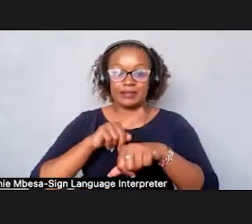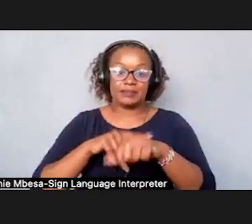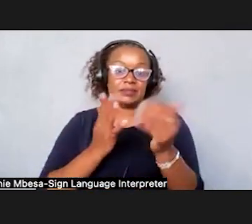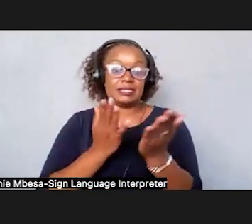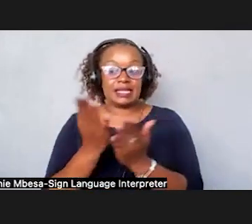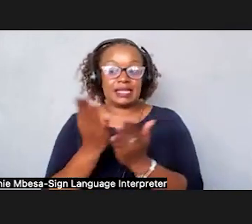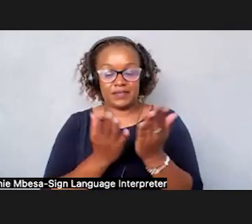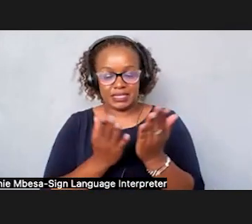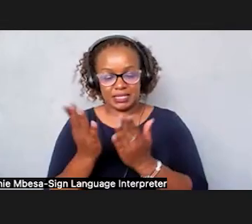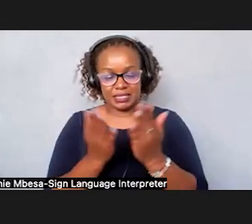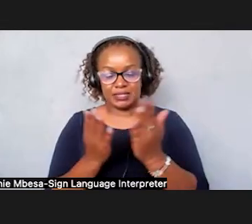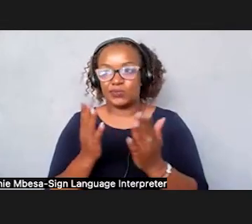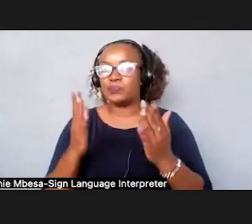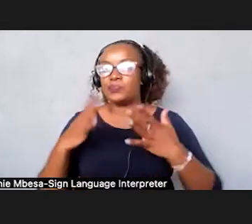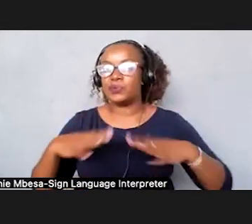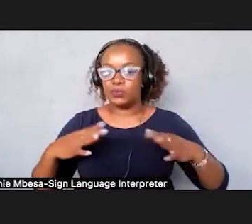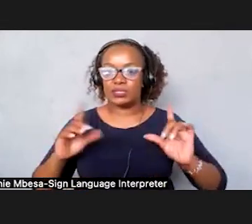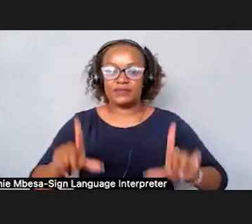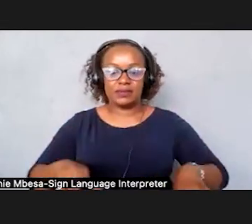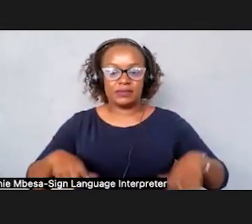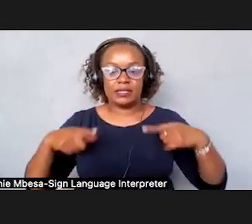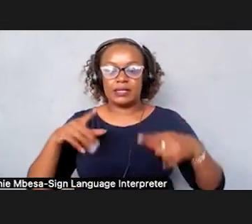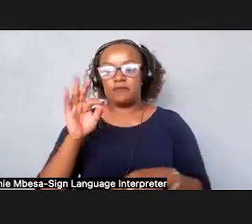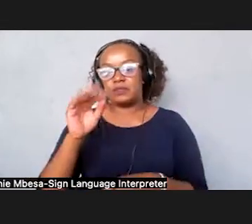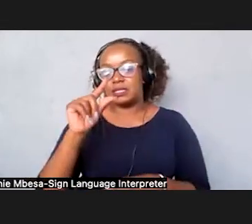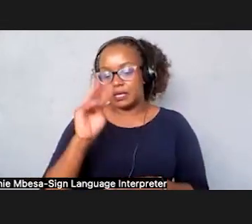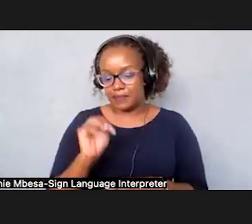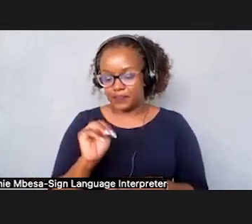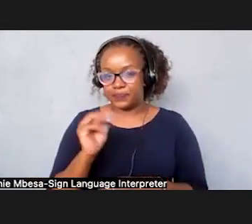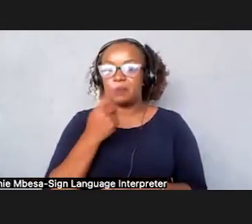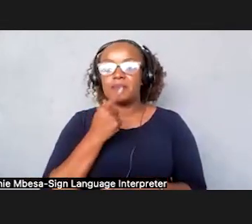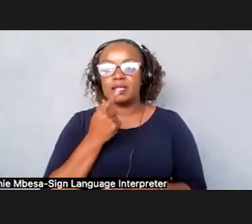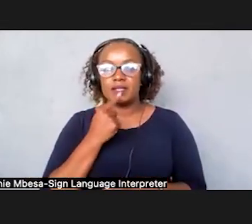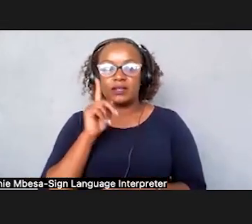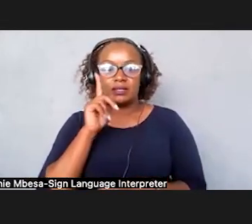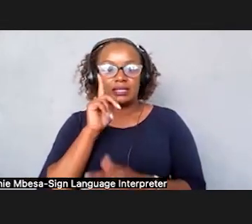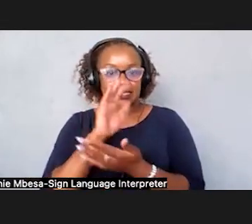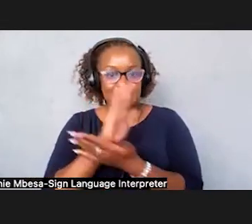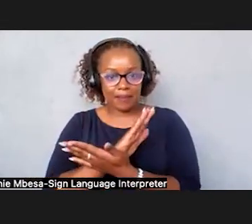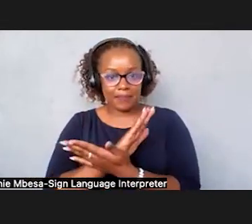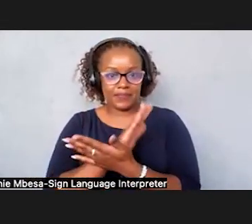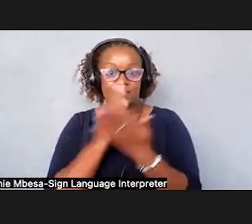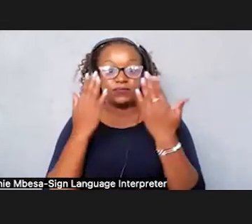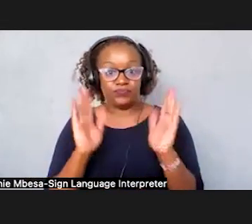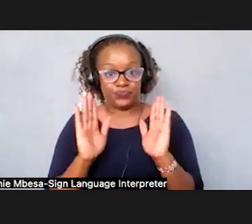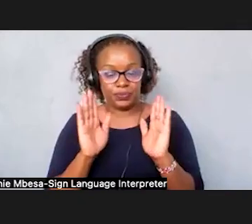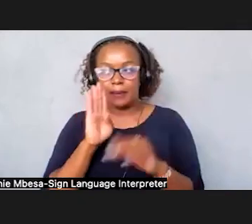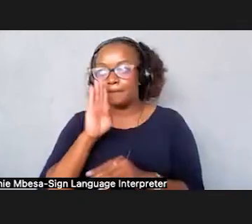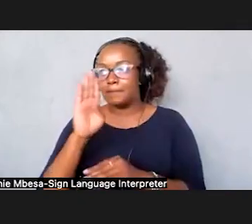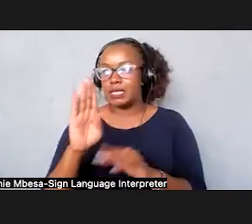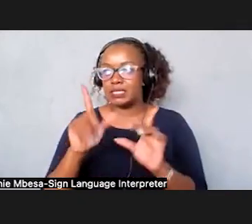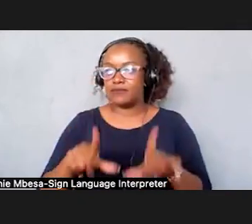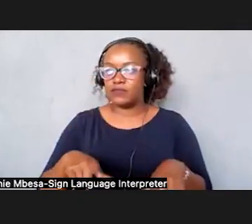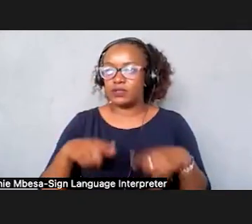of FGM. And then I had already mentioned some, including survivors of FGM, because